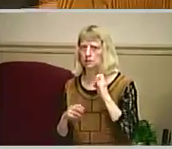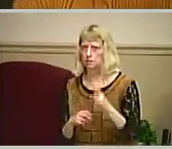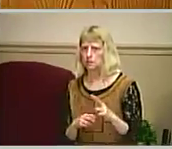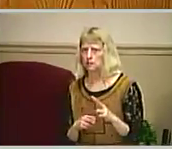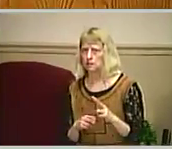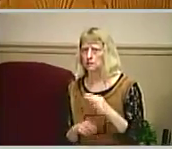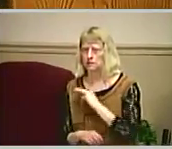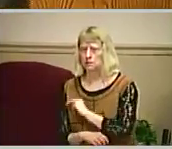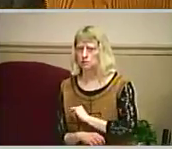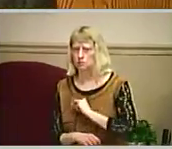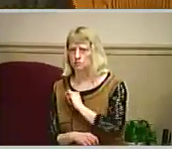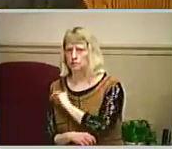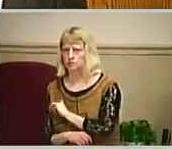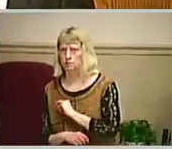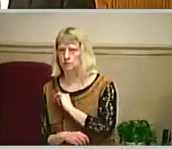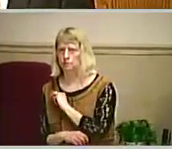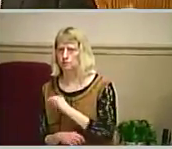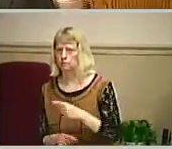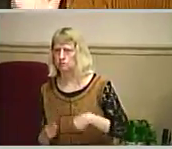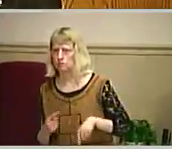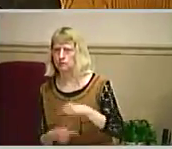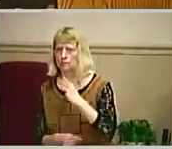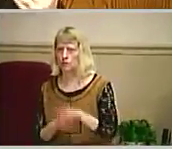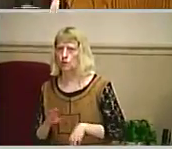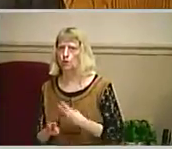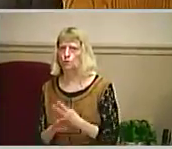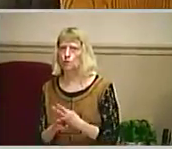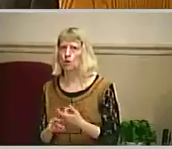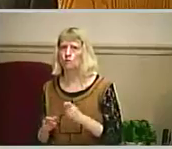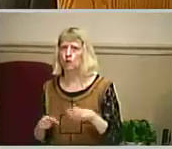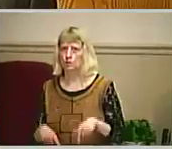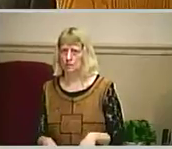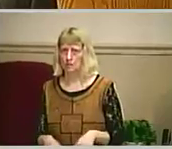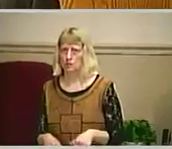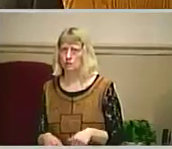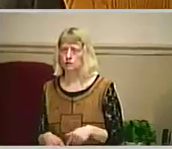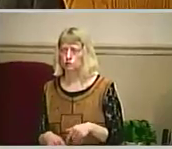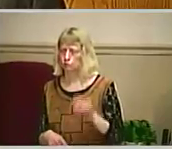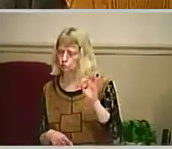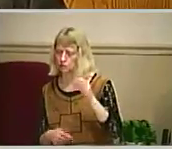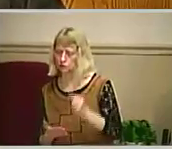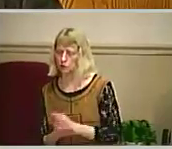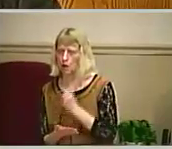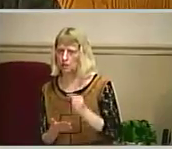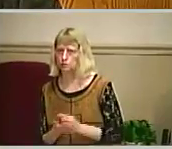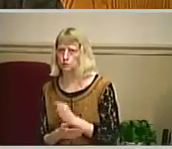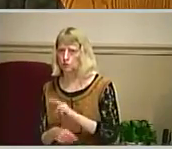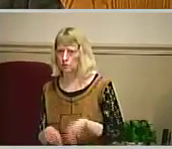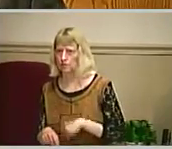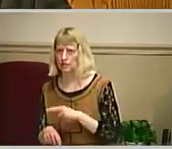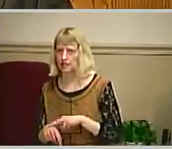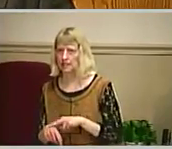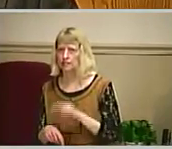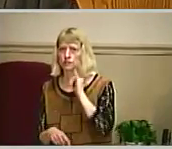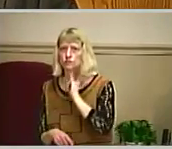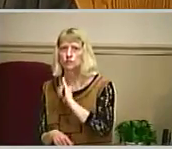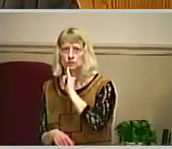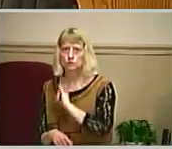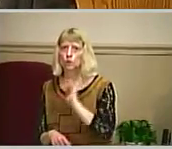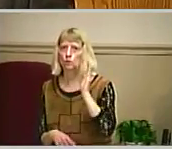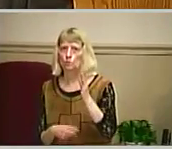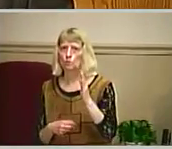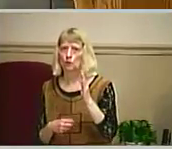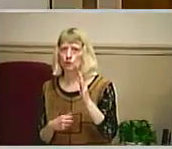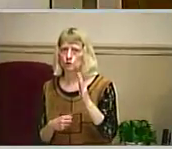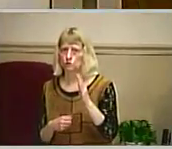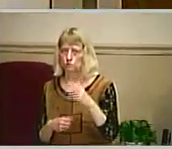and missionaries can go around the world from this nation to preach the gospel, and so that the nation of Israel itself will be supported